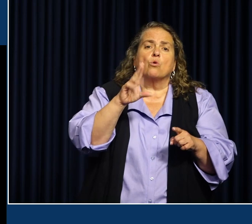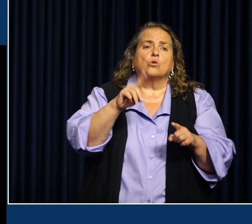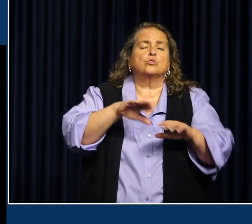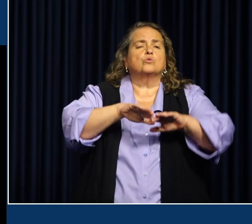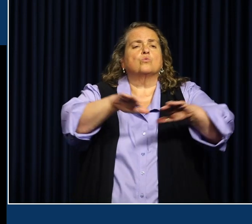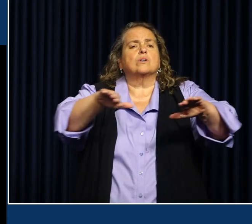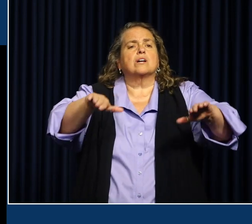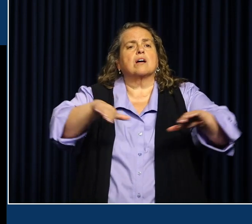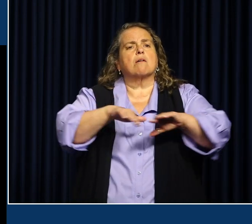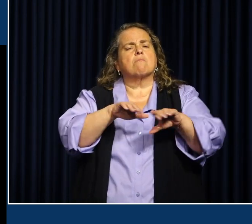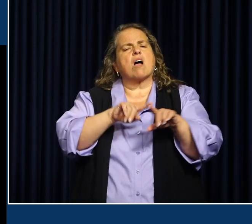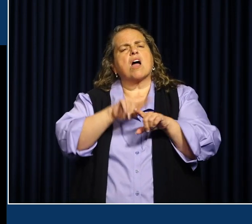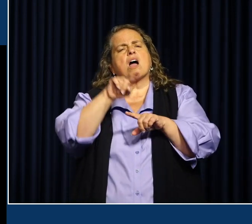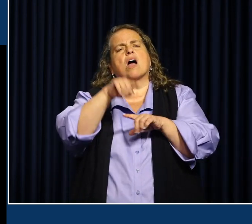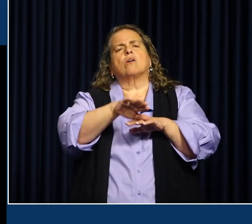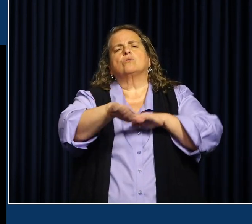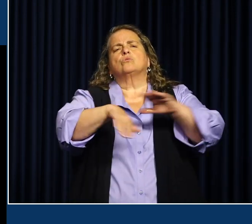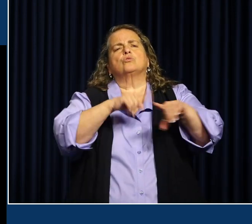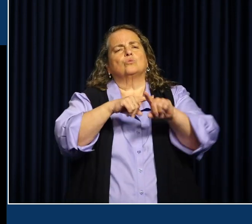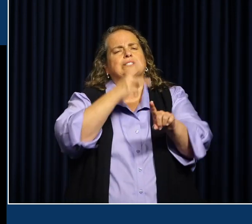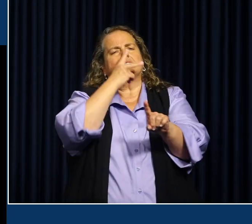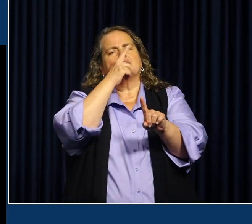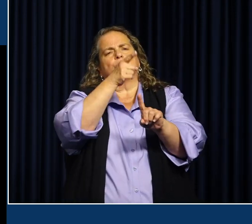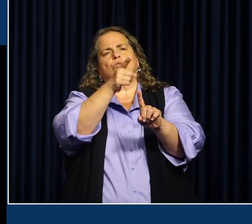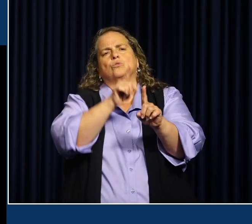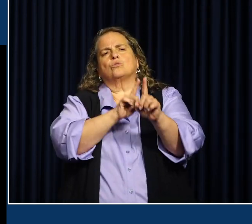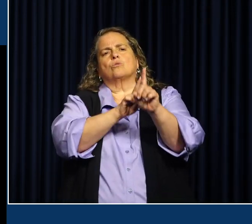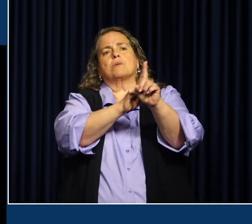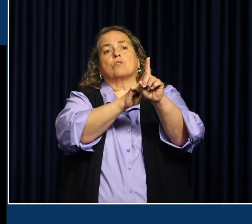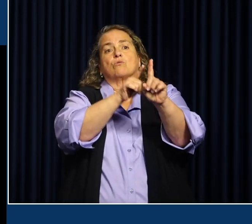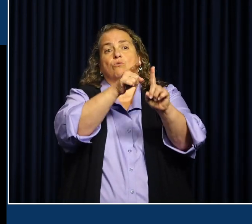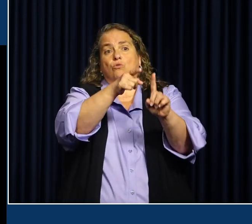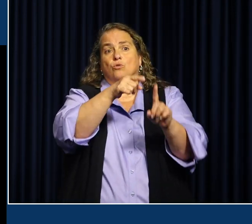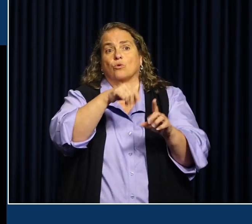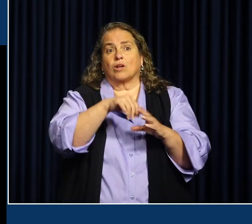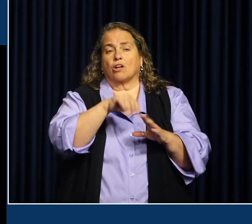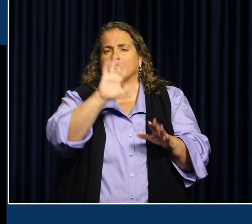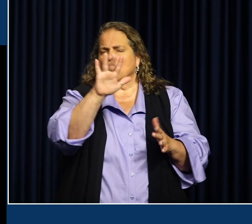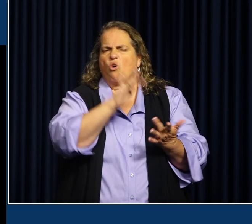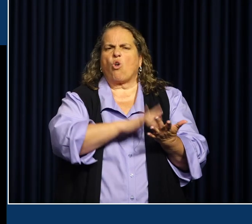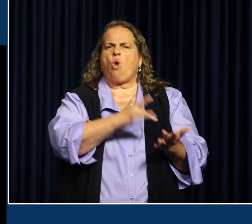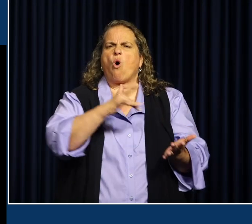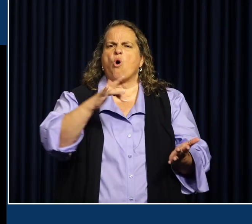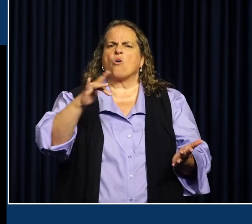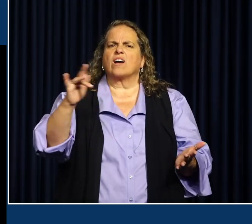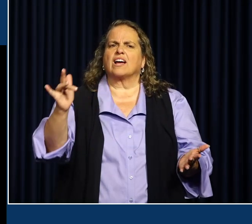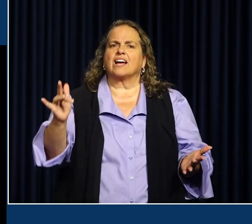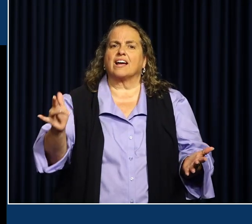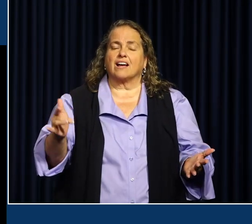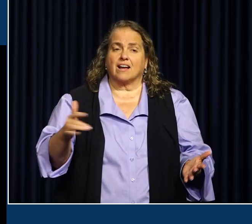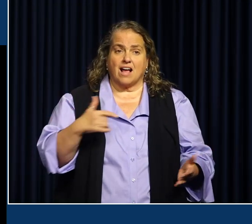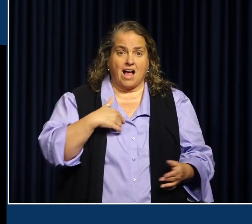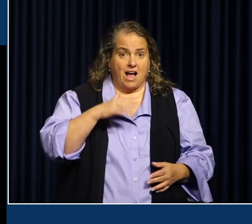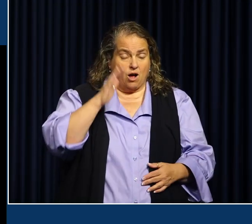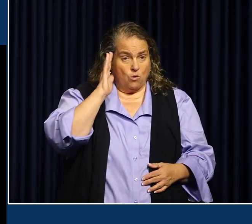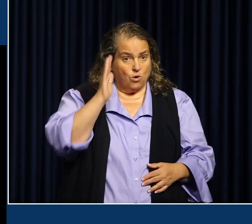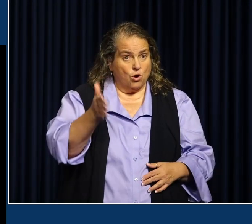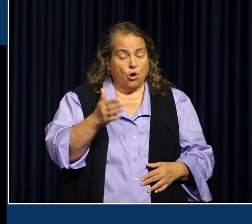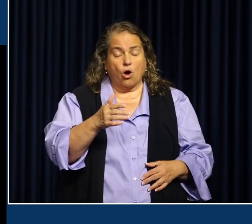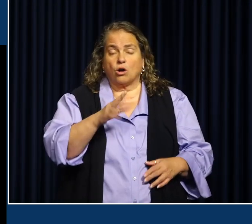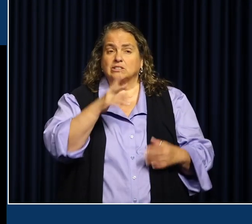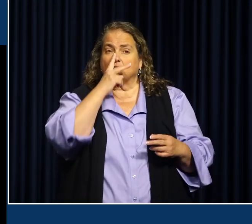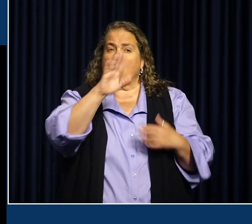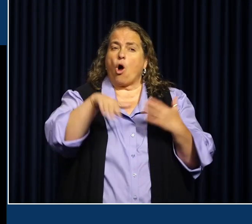to save you in your sea of broken dreams. When all your hopes